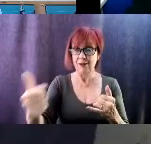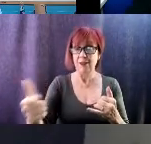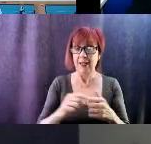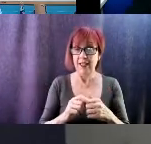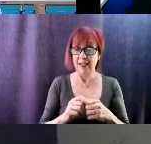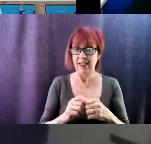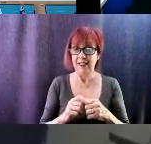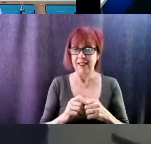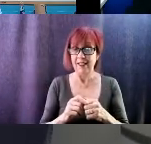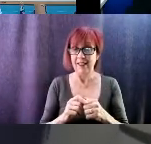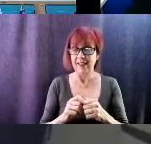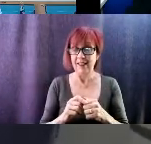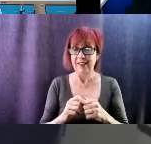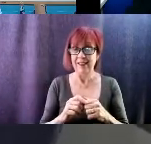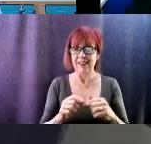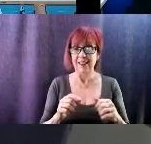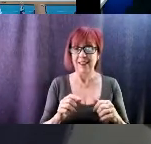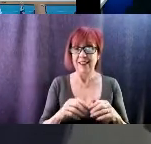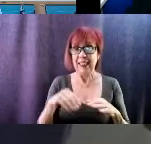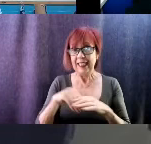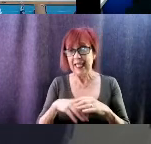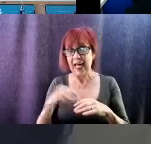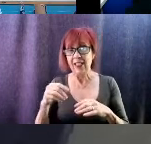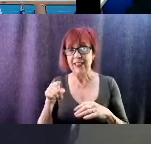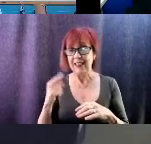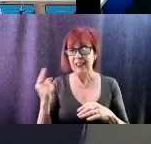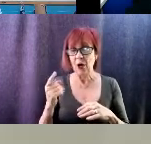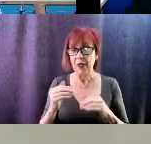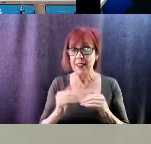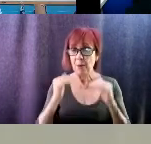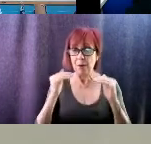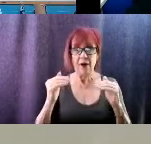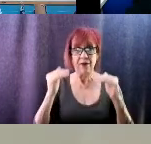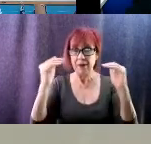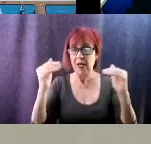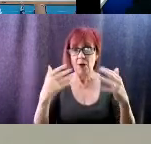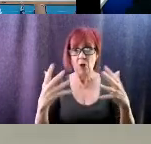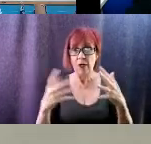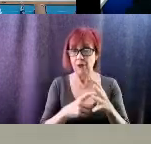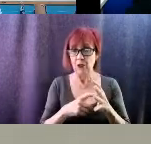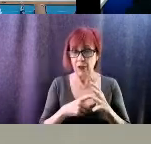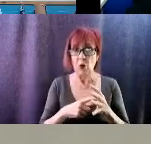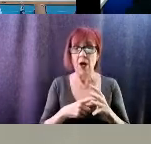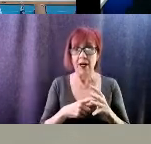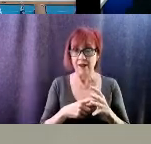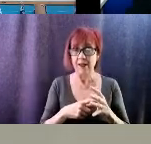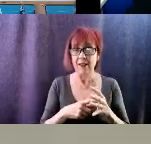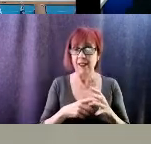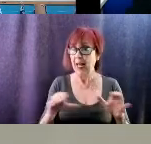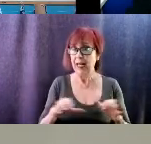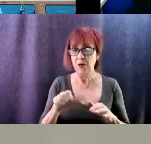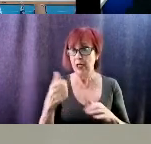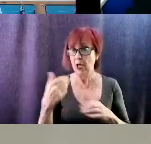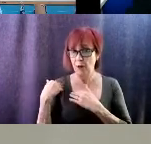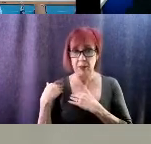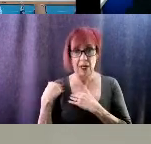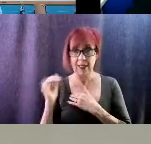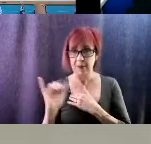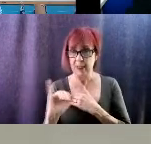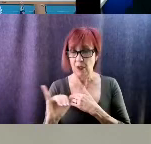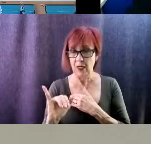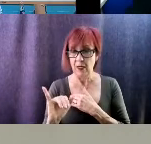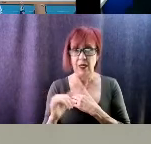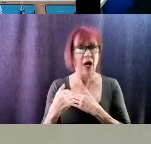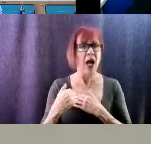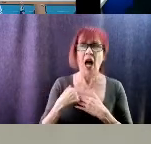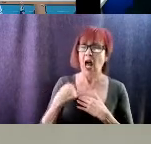outside. And of course, he's always going above and beyond and doing other duties as well. I've always felt